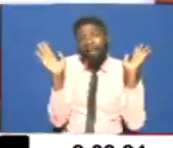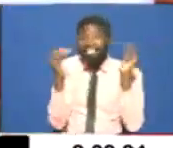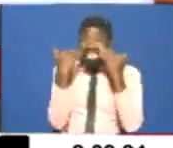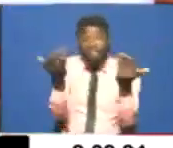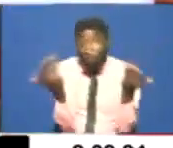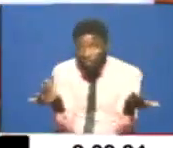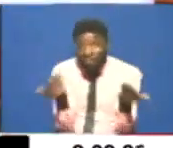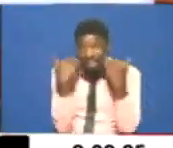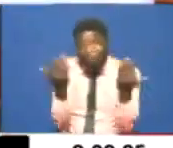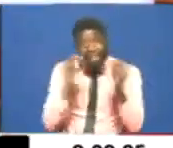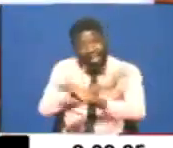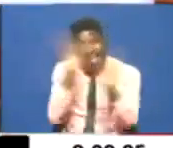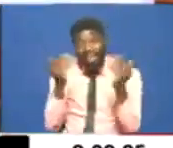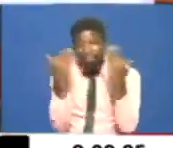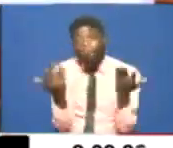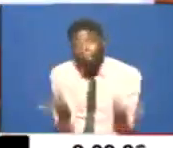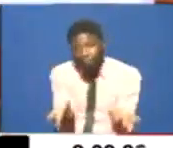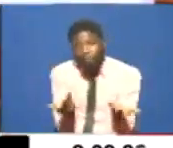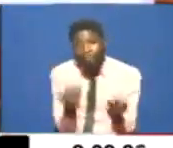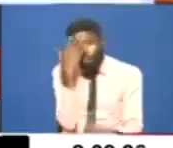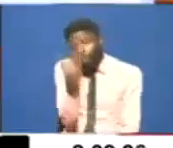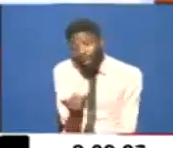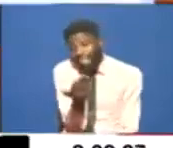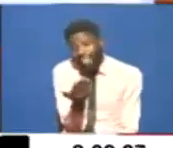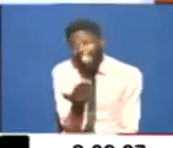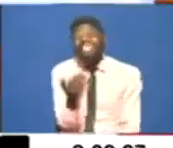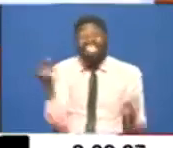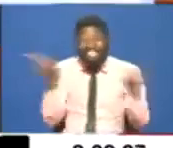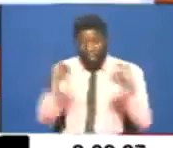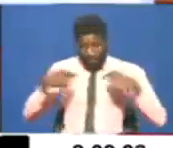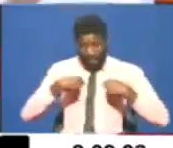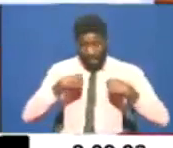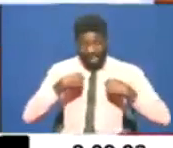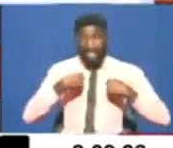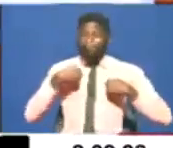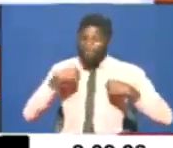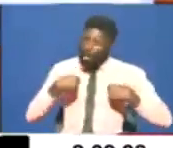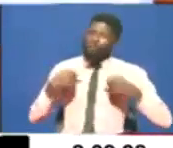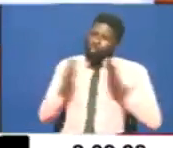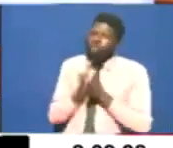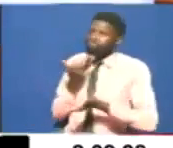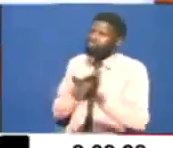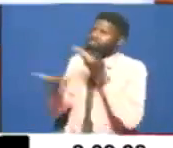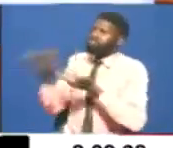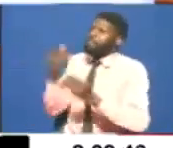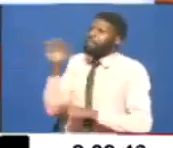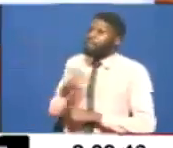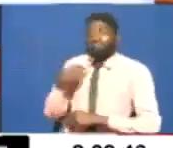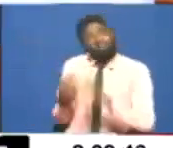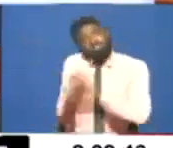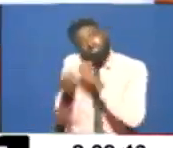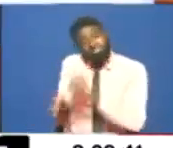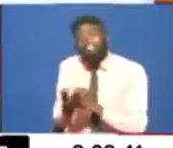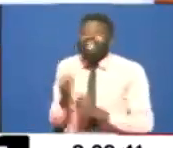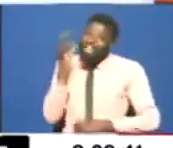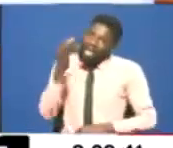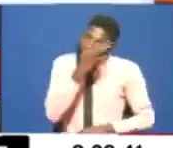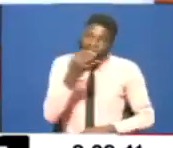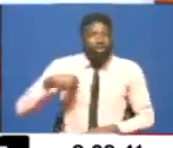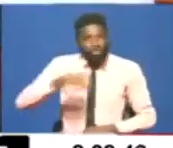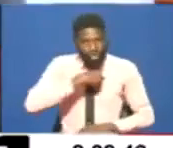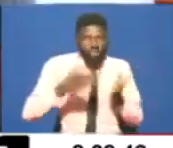It is clear because even baada ya mimi kuongea na yeye na kumwambia Nyeri tunaenda